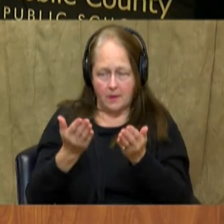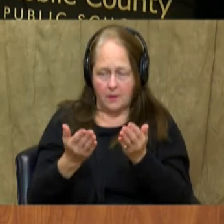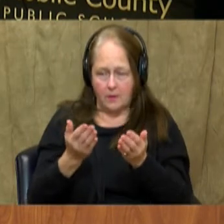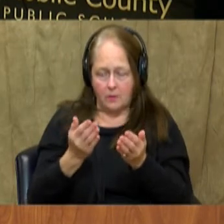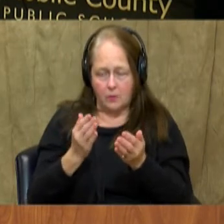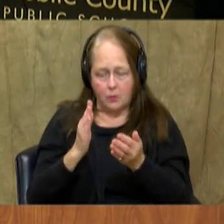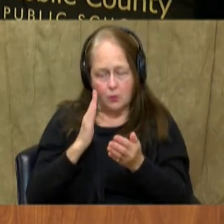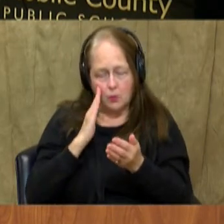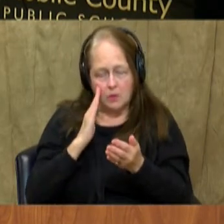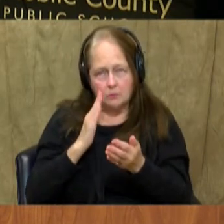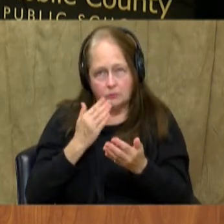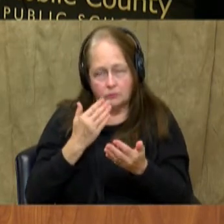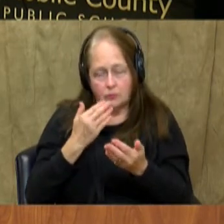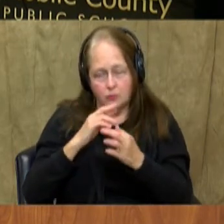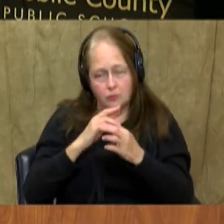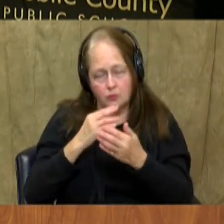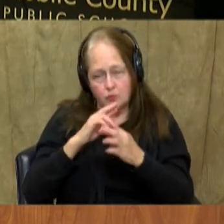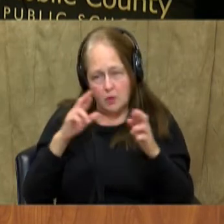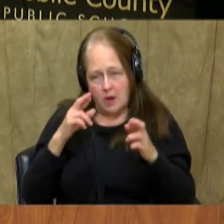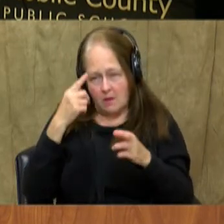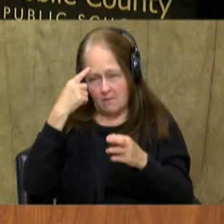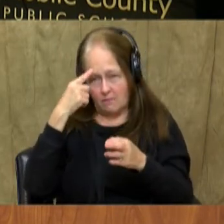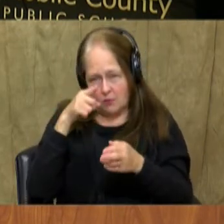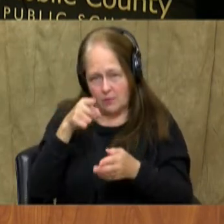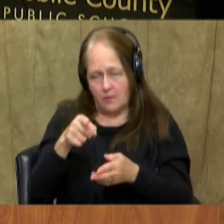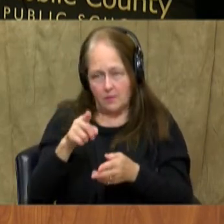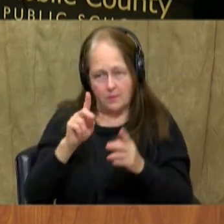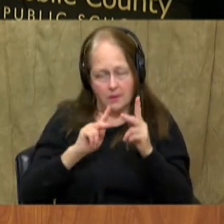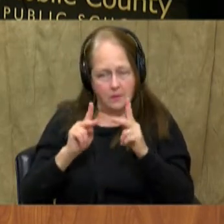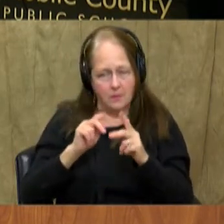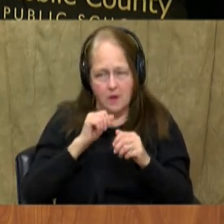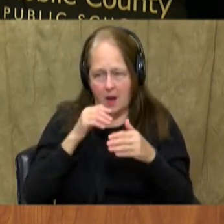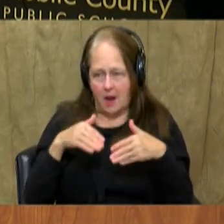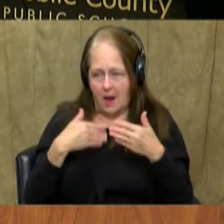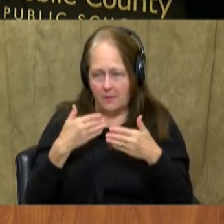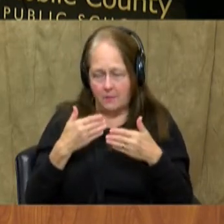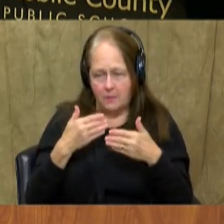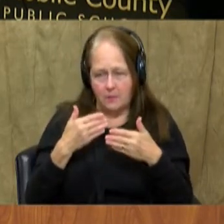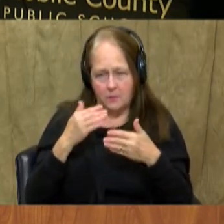be qualified for. And people were not happy with that.